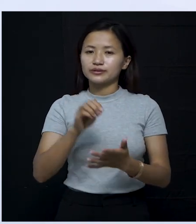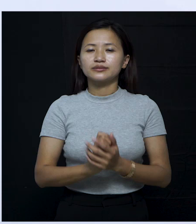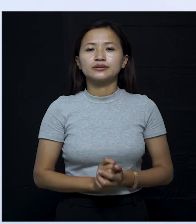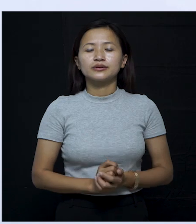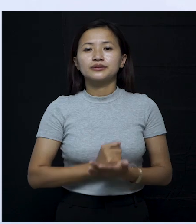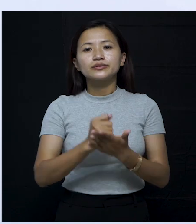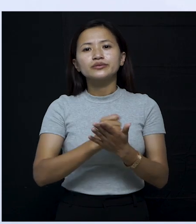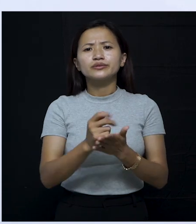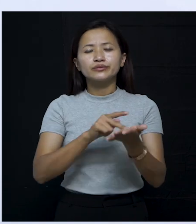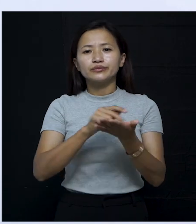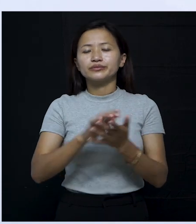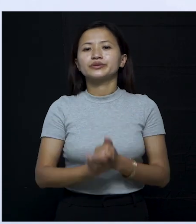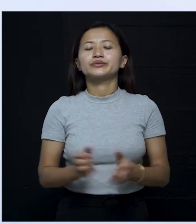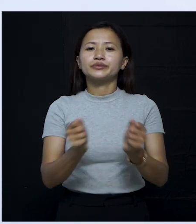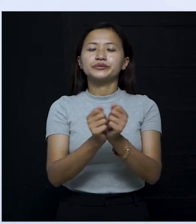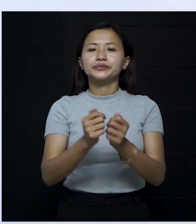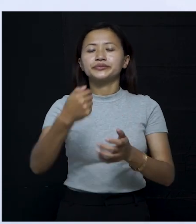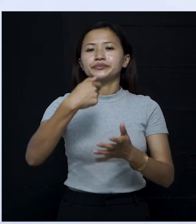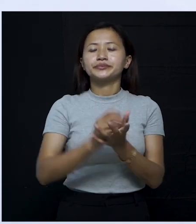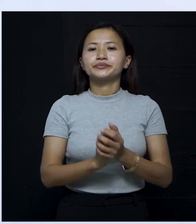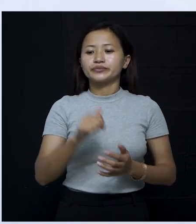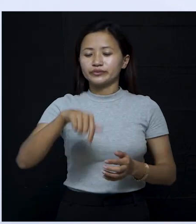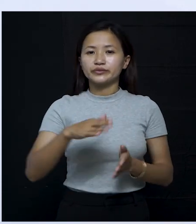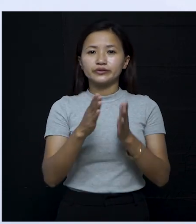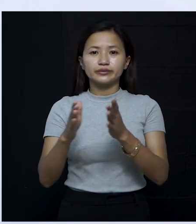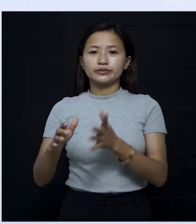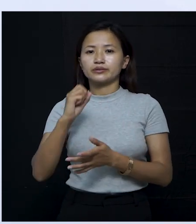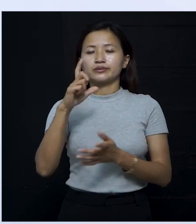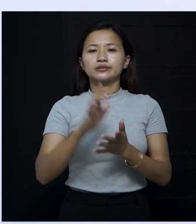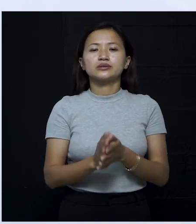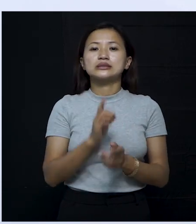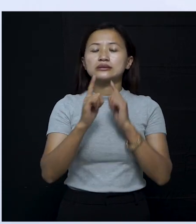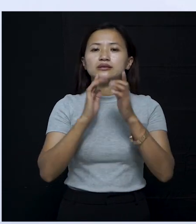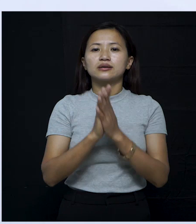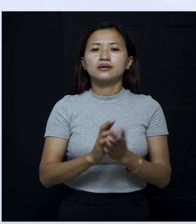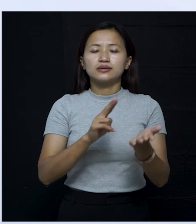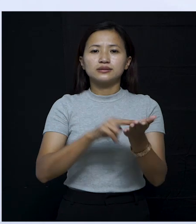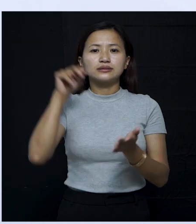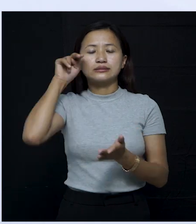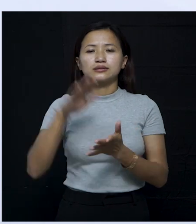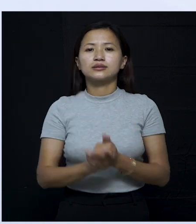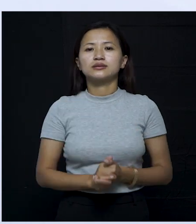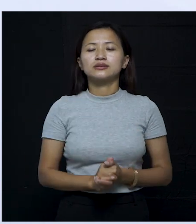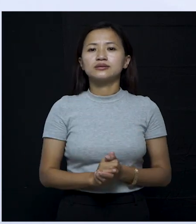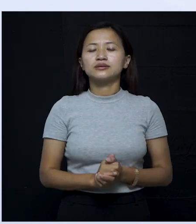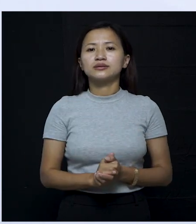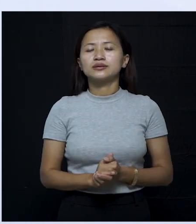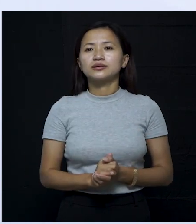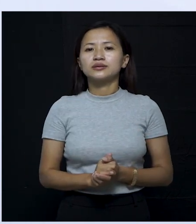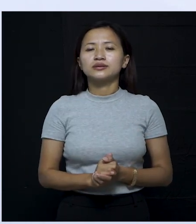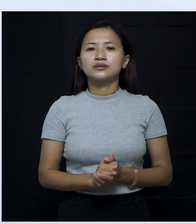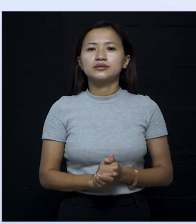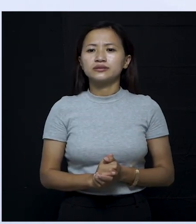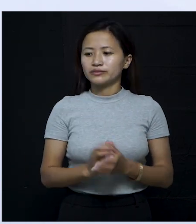try to take part with me, okay. So in this session we will be discussing about Nagaland, okay. Now when we talk about